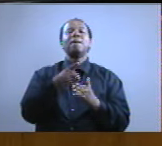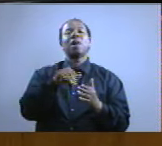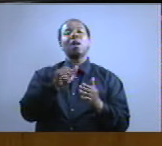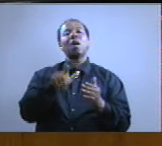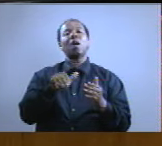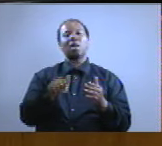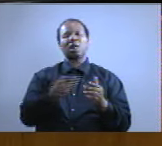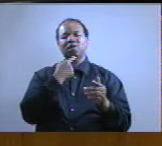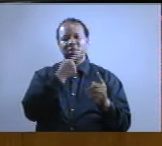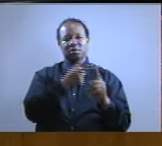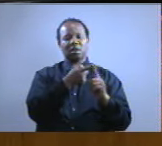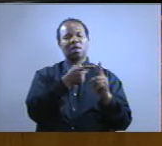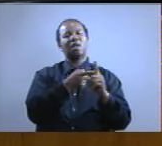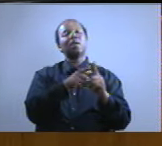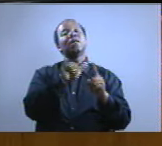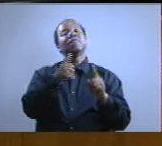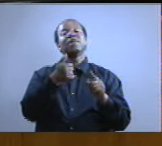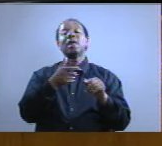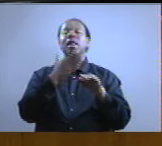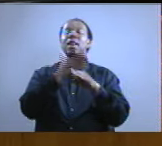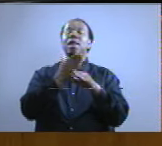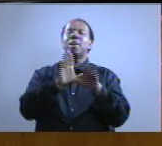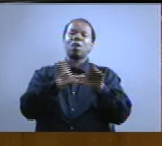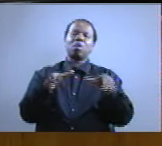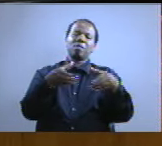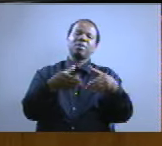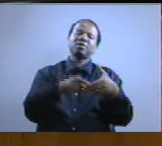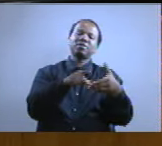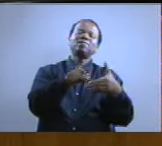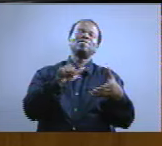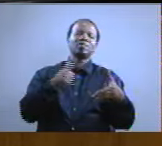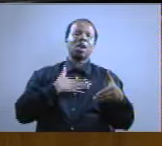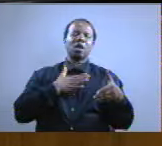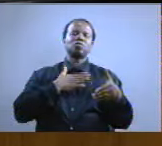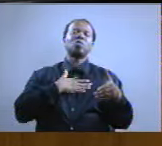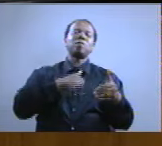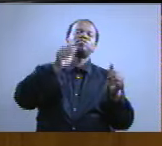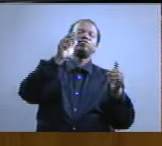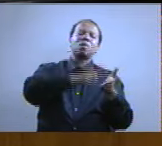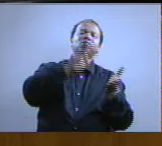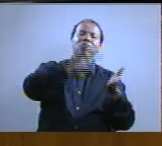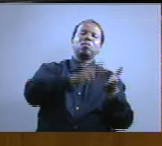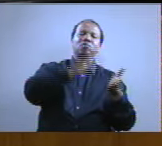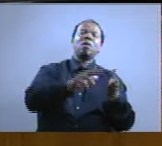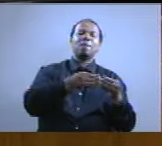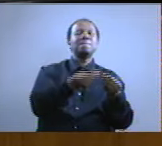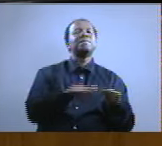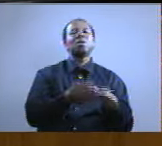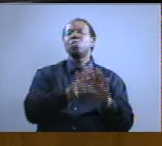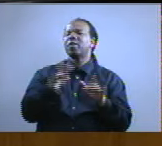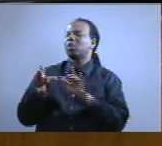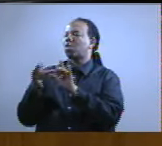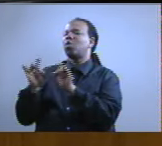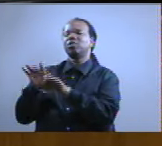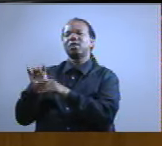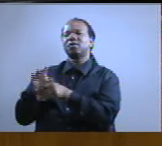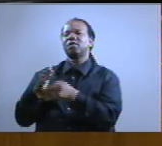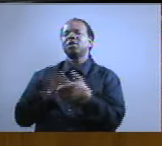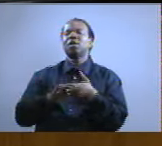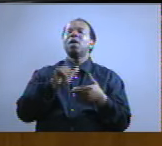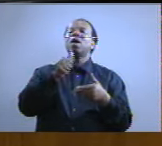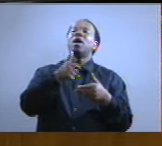the trend of the Labour Committee passing bills without considering the views of business is very, very worrying. And Labour expert Andrew